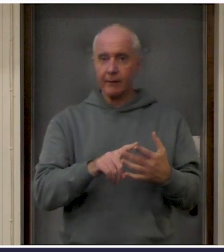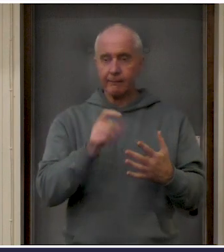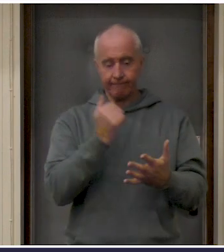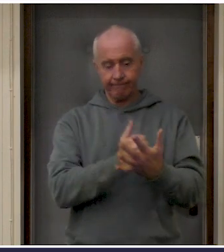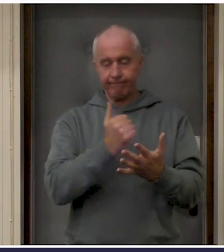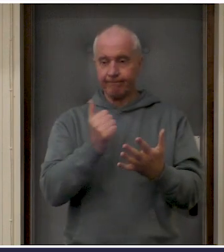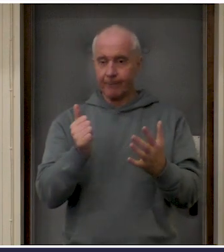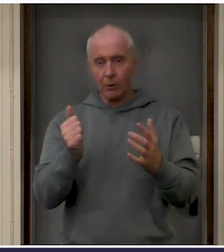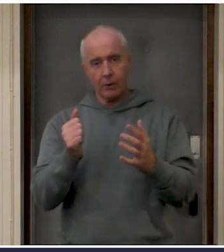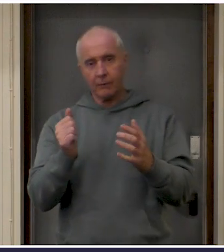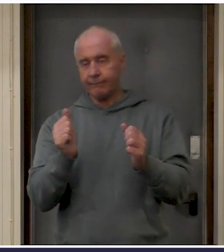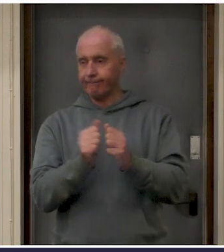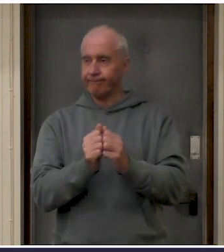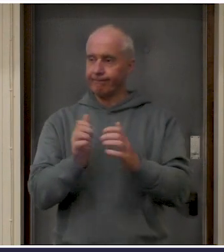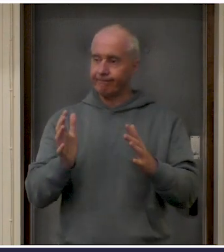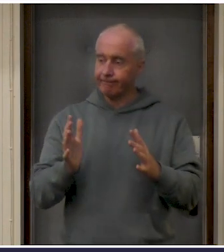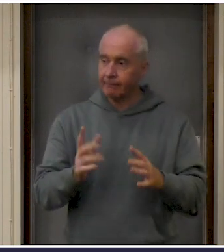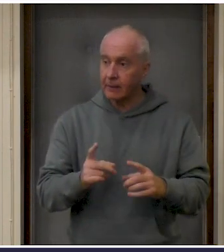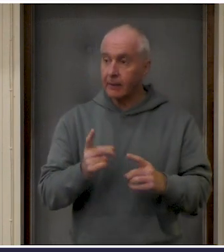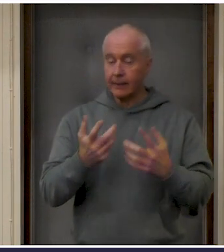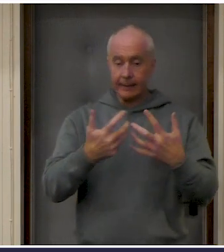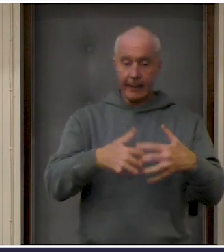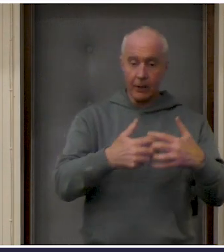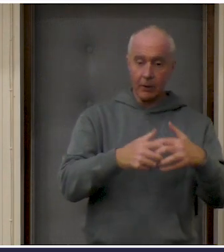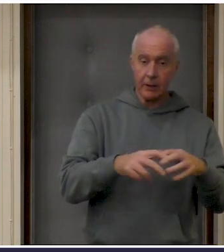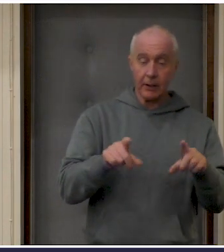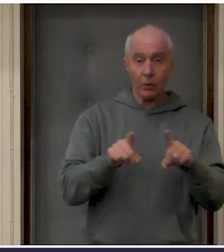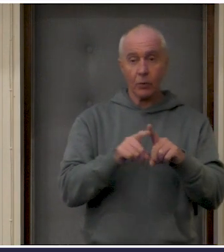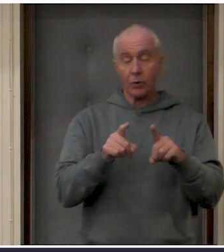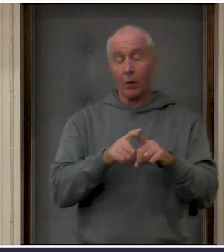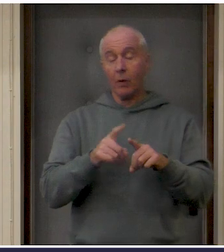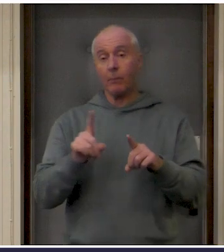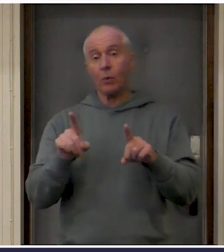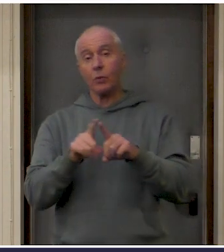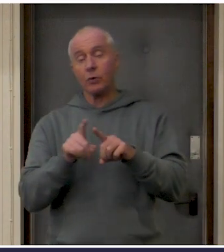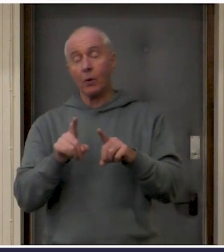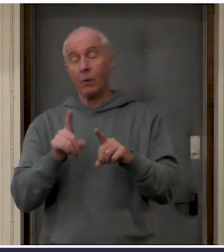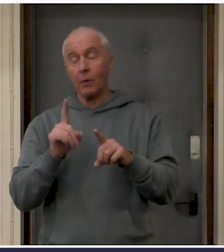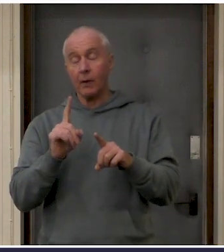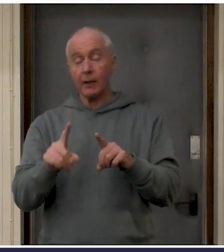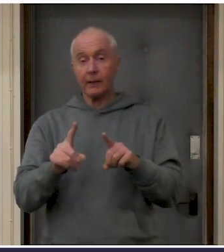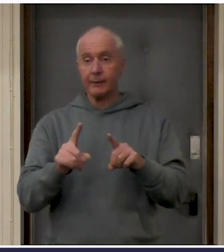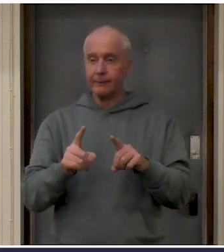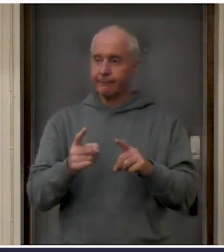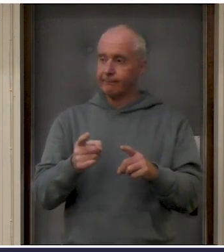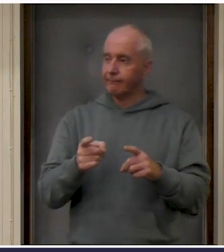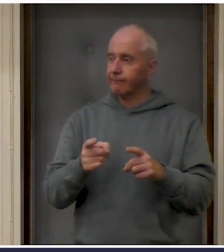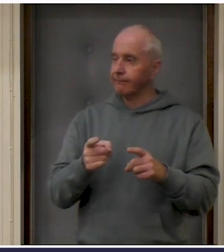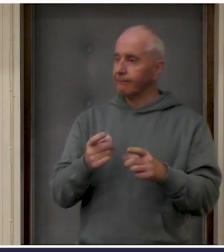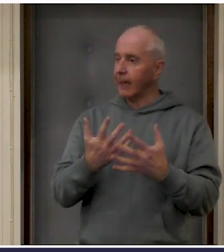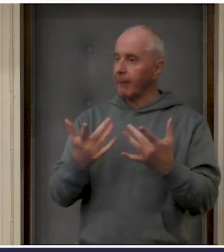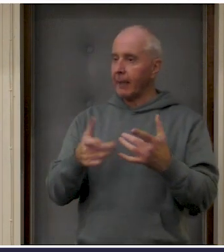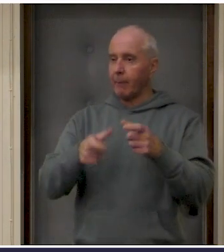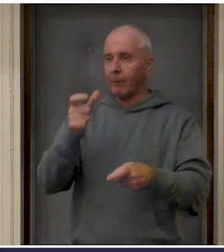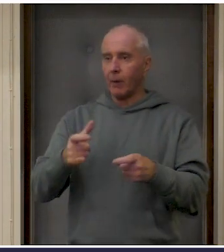or not. Part of that assessment is the technology safe? But another part of it is, don't put